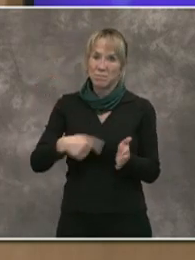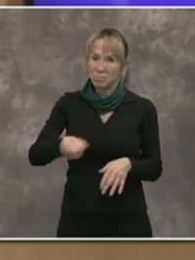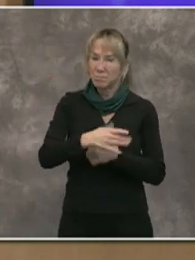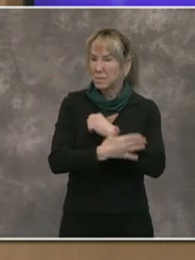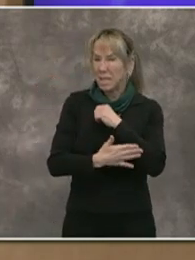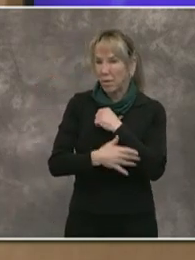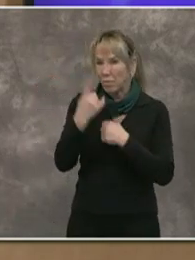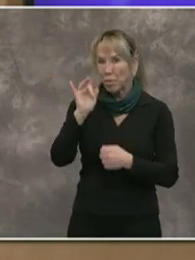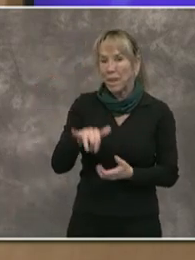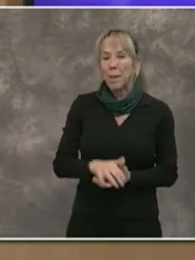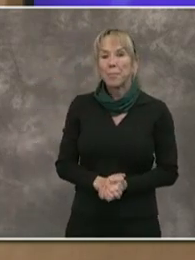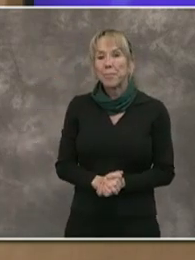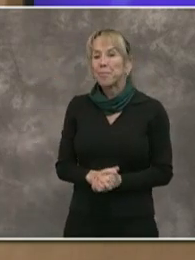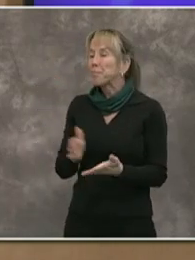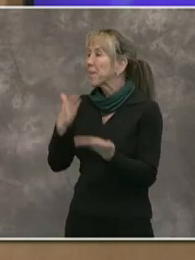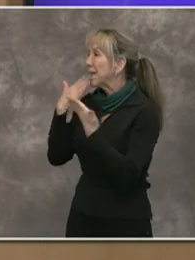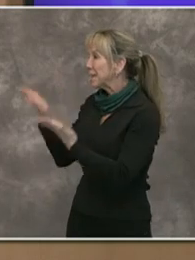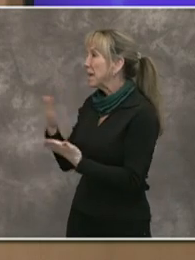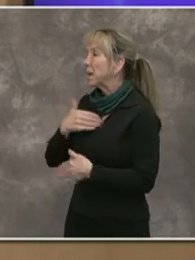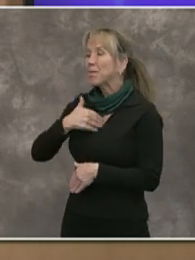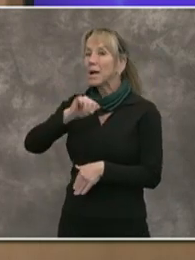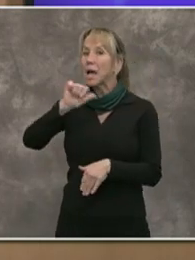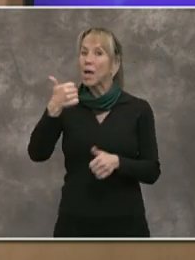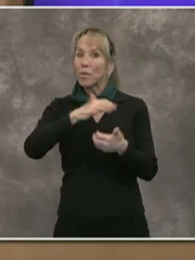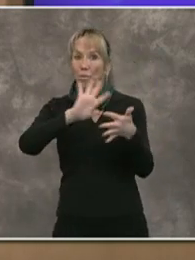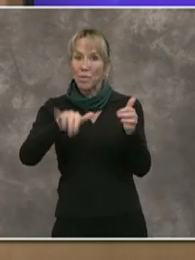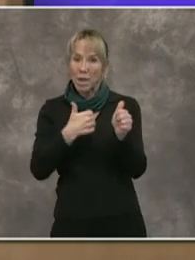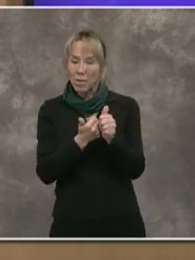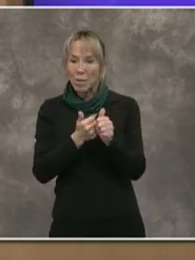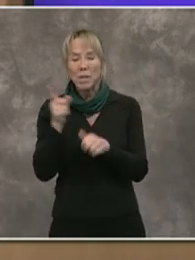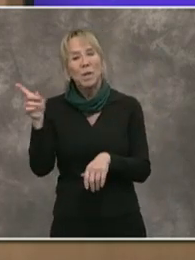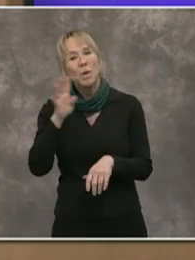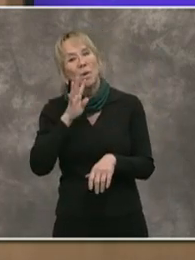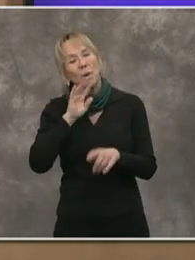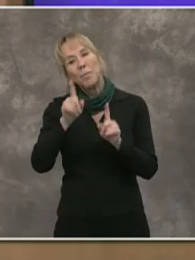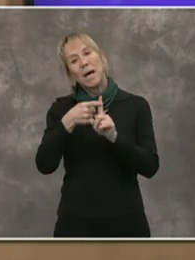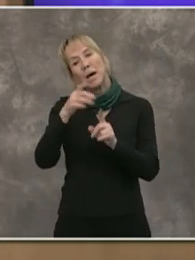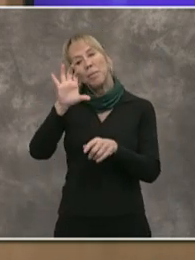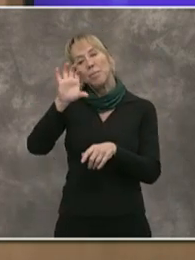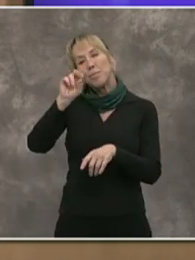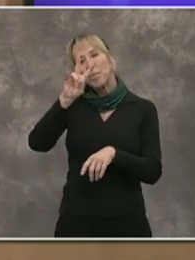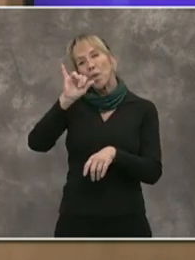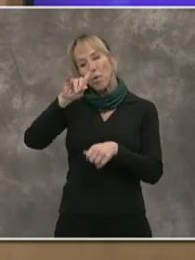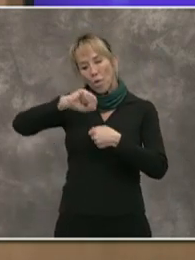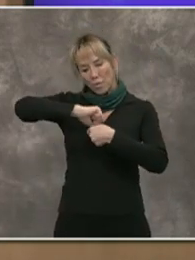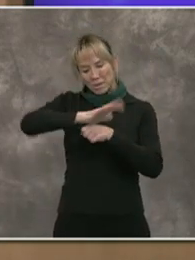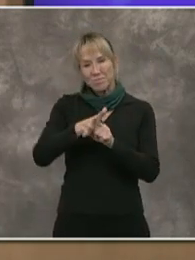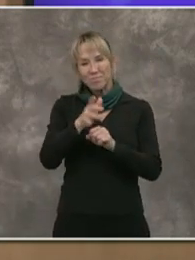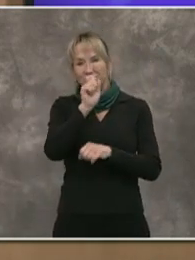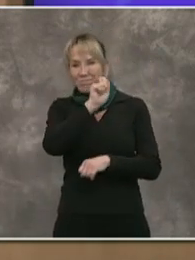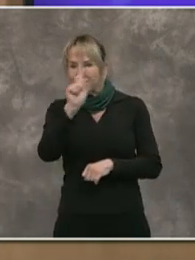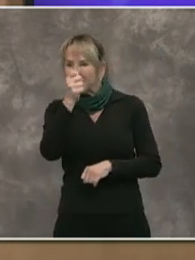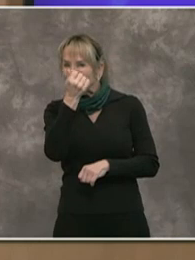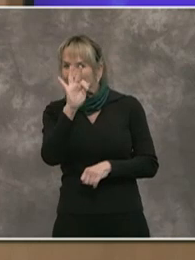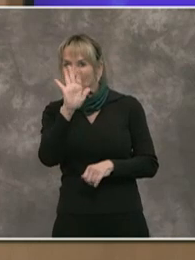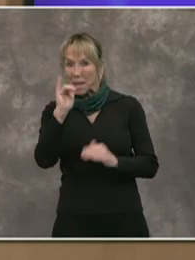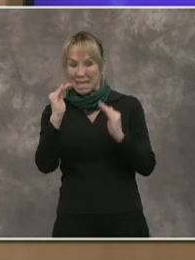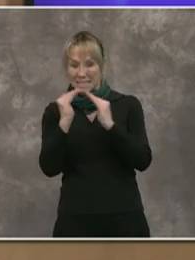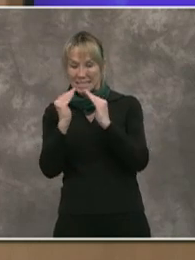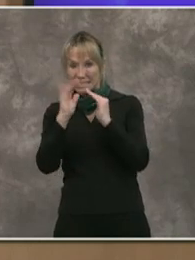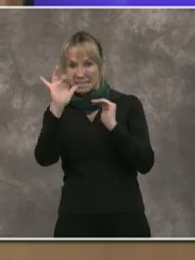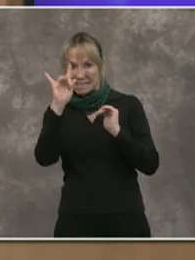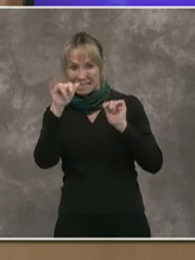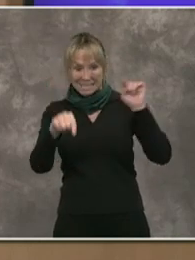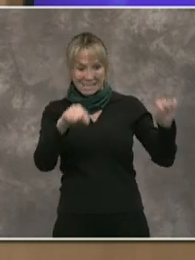Yeah, thank you for that. Just a quick follow-up question. About the number of COVID-19 cases by city, can you tell me how that data